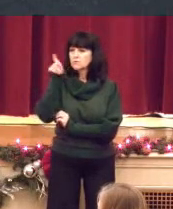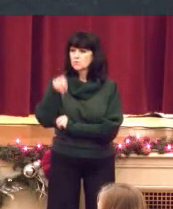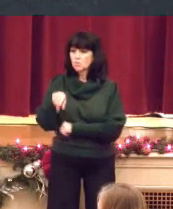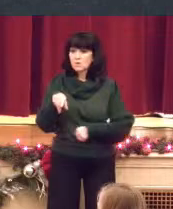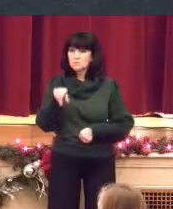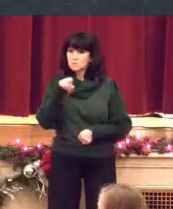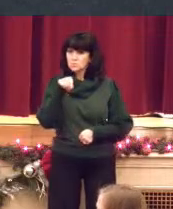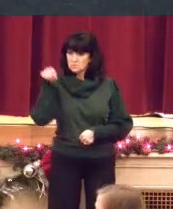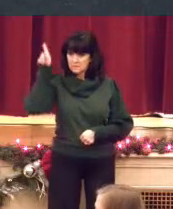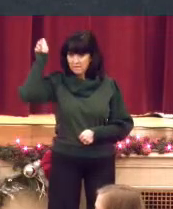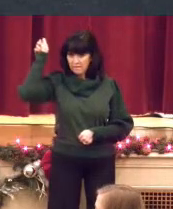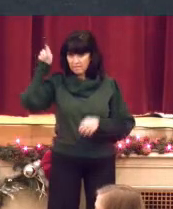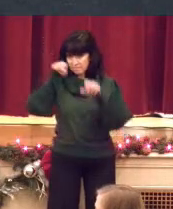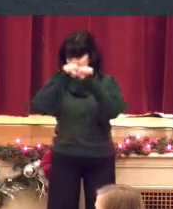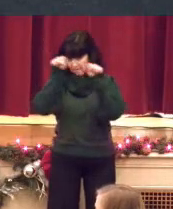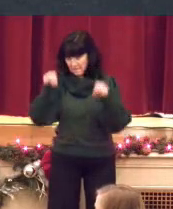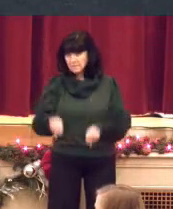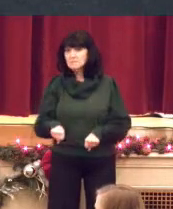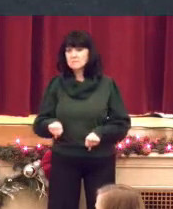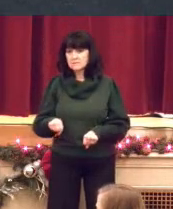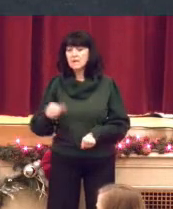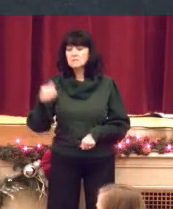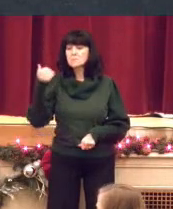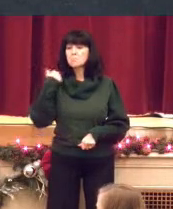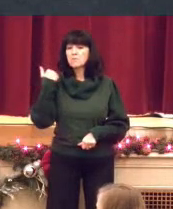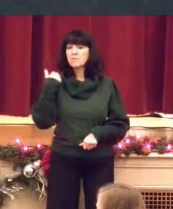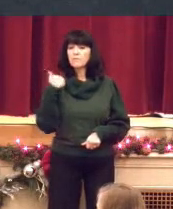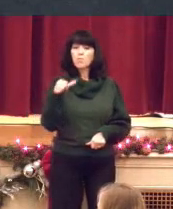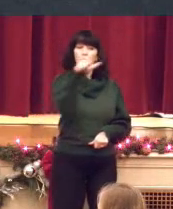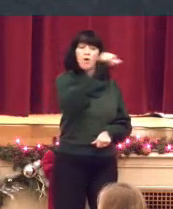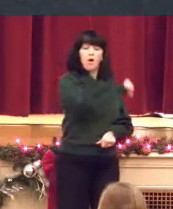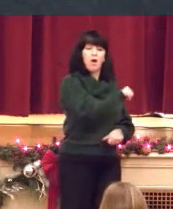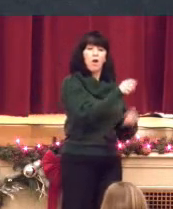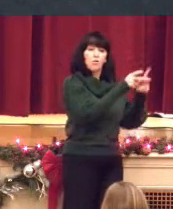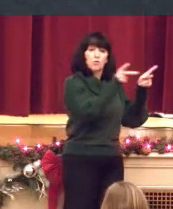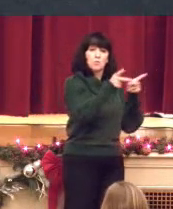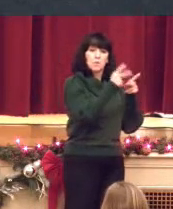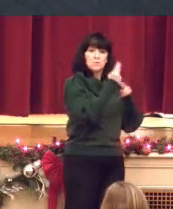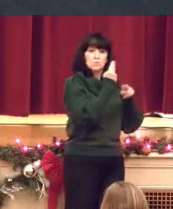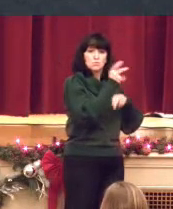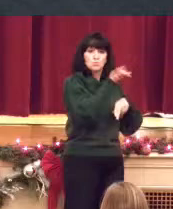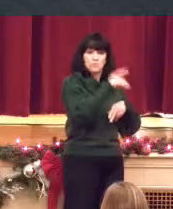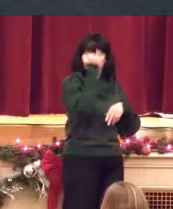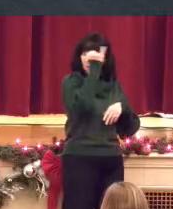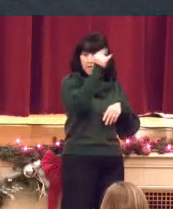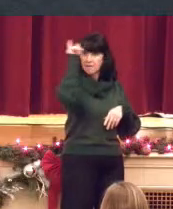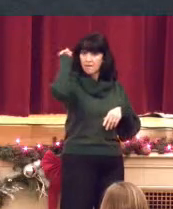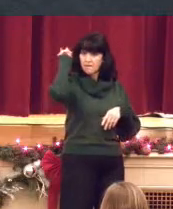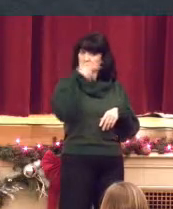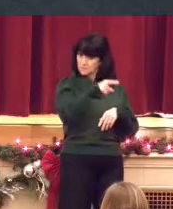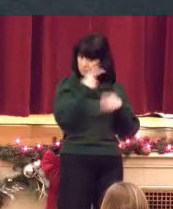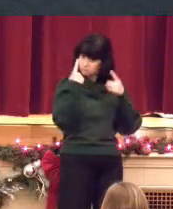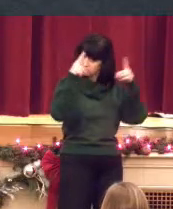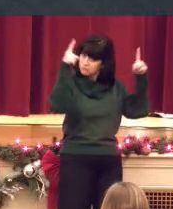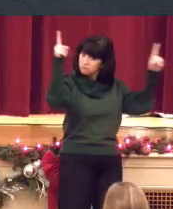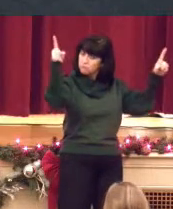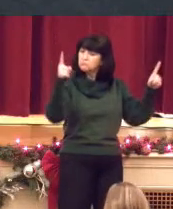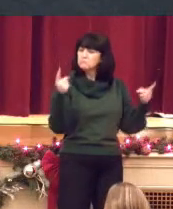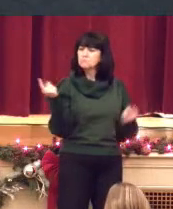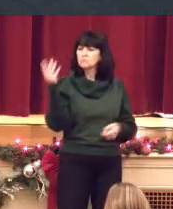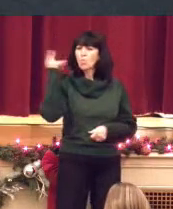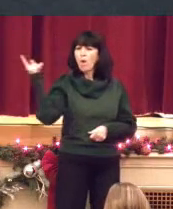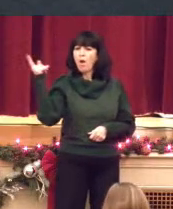Yeah, so the question is, has this worked someplace else? I think John or Jim referred earlier to it, and I'll hand it over to John. But